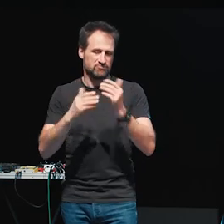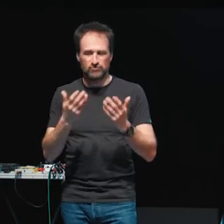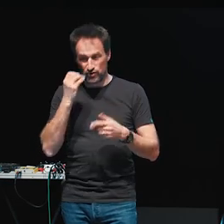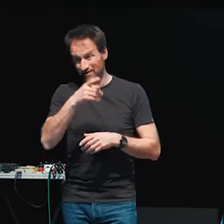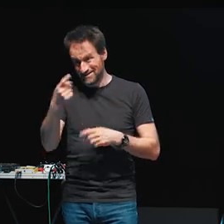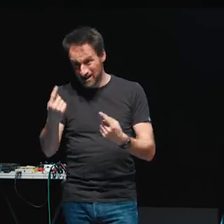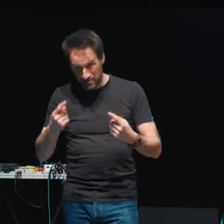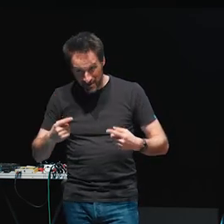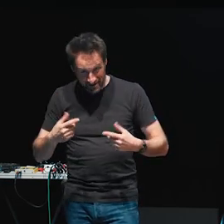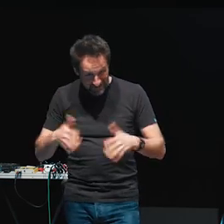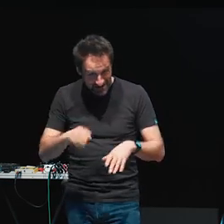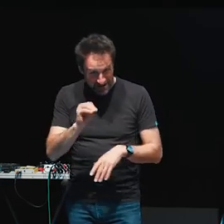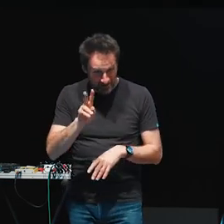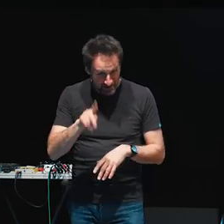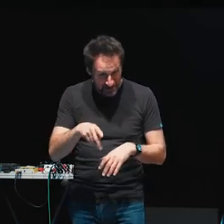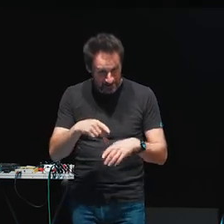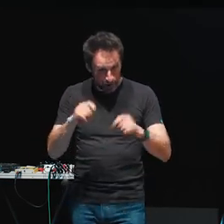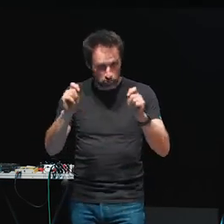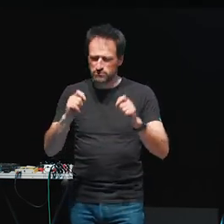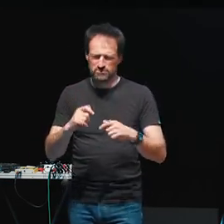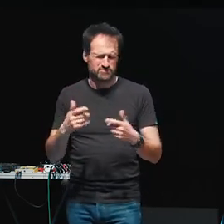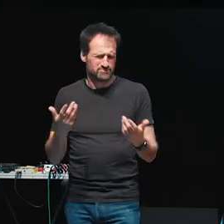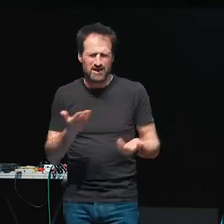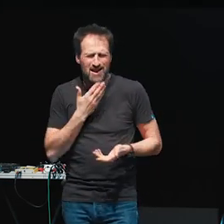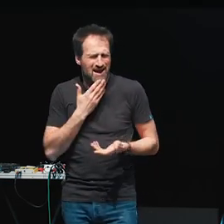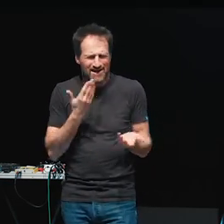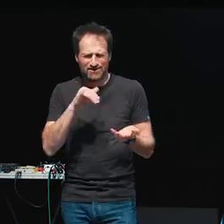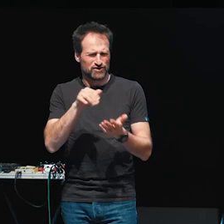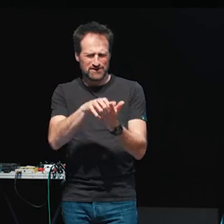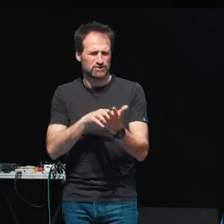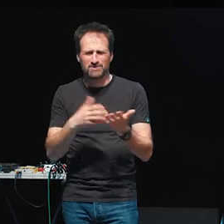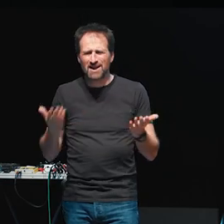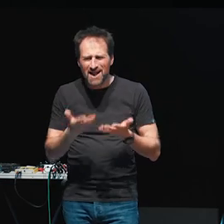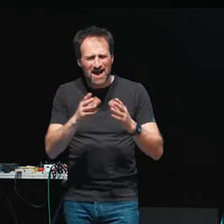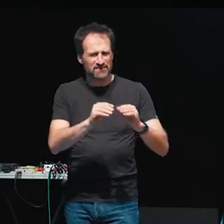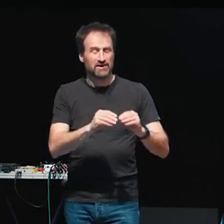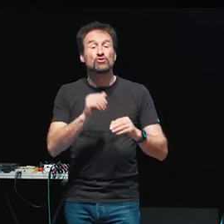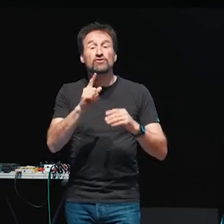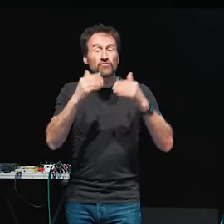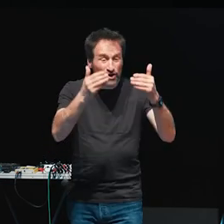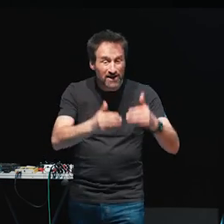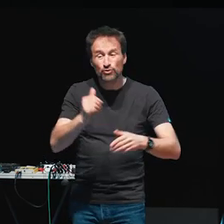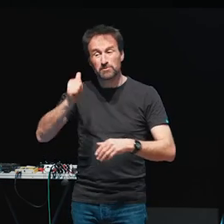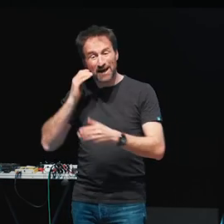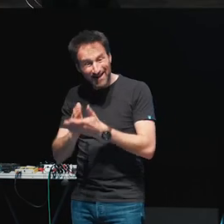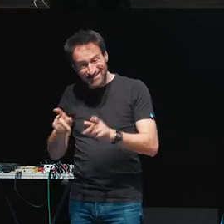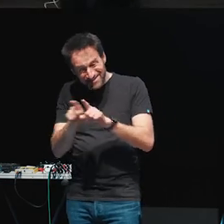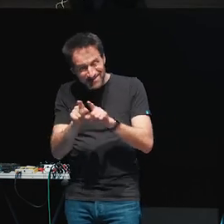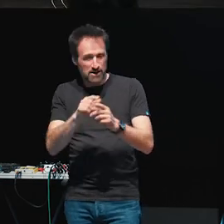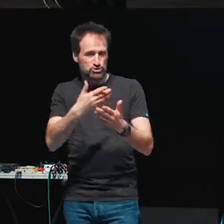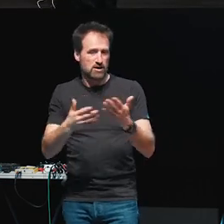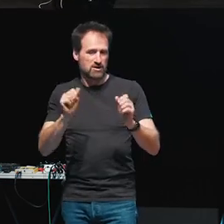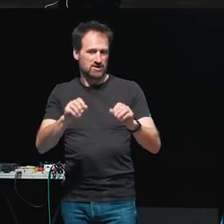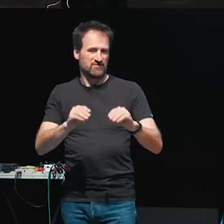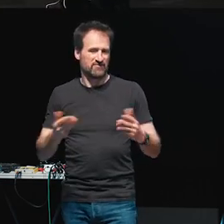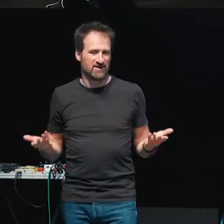to use it, because then it's also easy to use because you're using the same thing on the front end and sort of the back end. So it's the learning curve is a bit